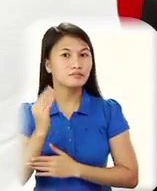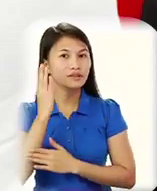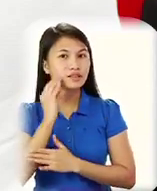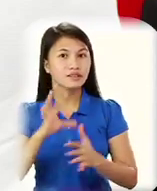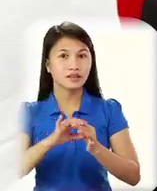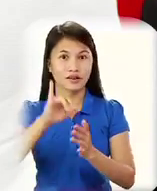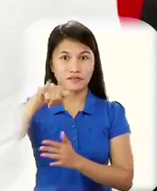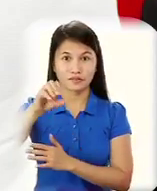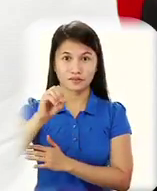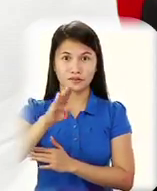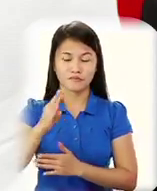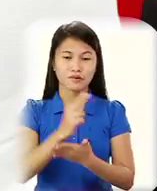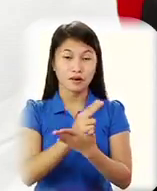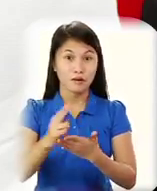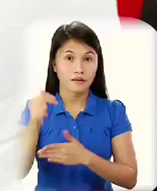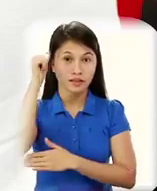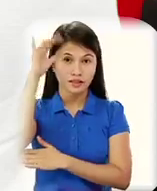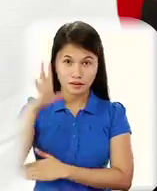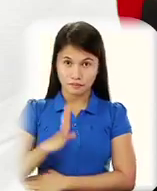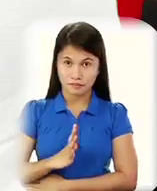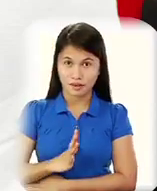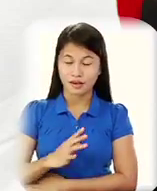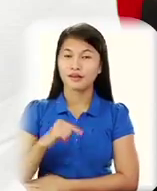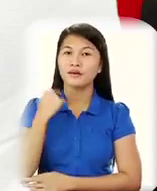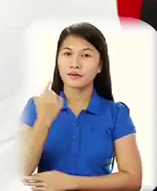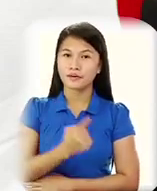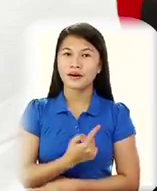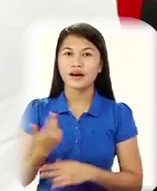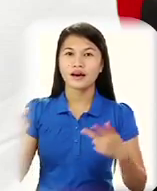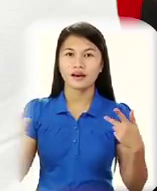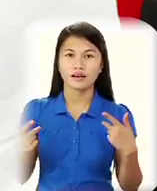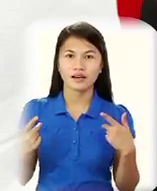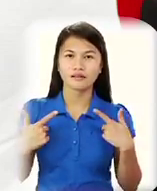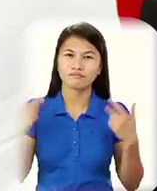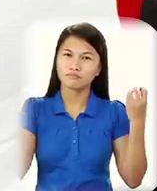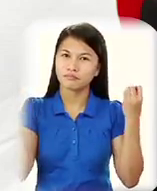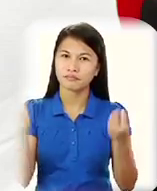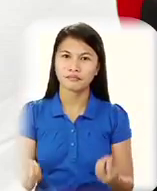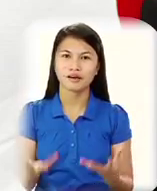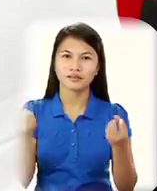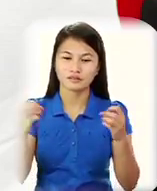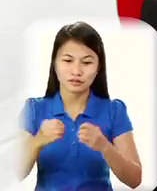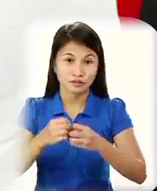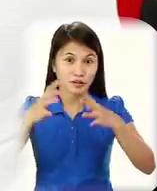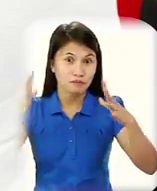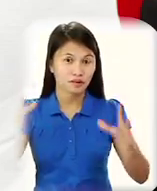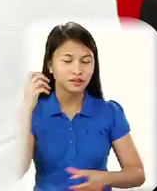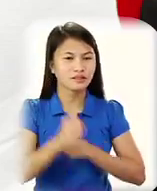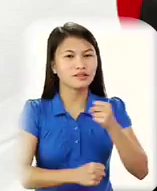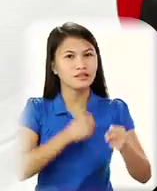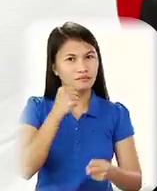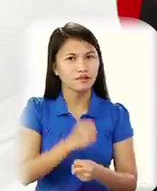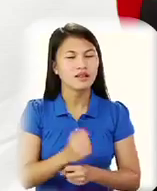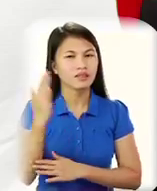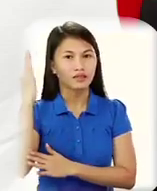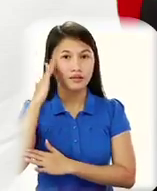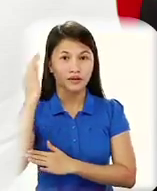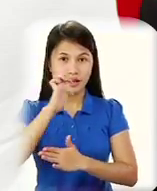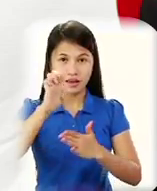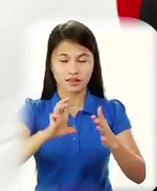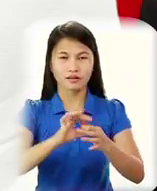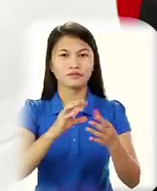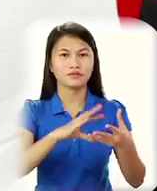of the experience of Job, a holy man who was afflicted with so much suffering. Yet we know the ending